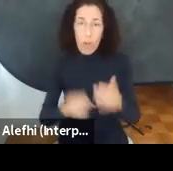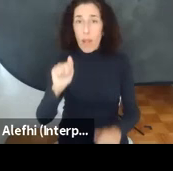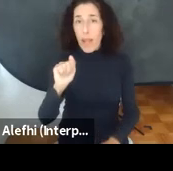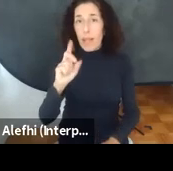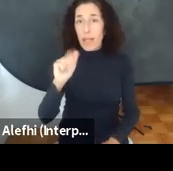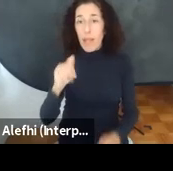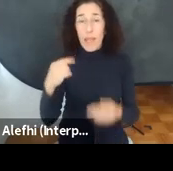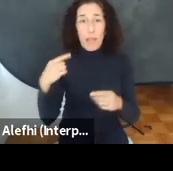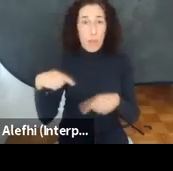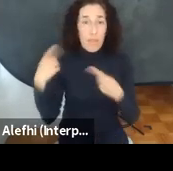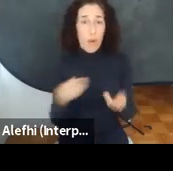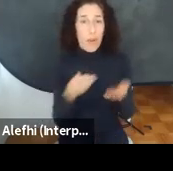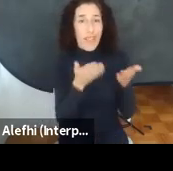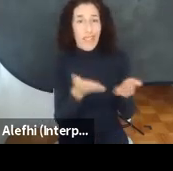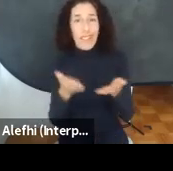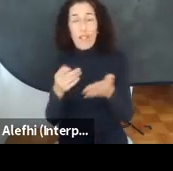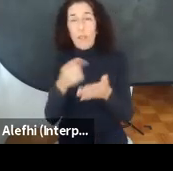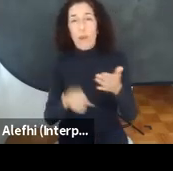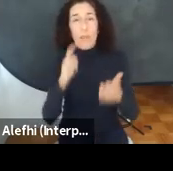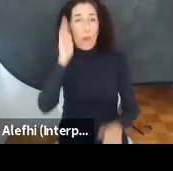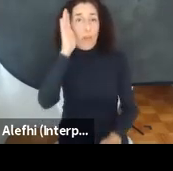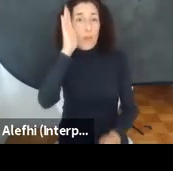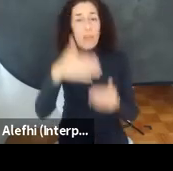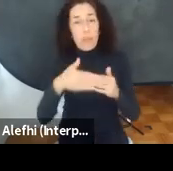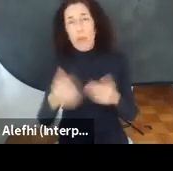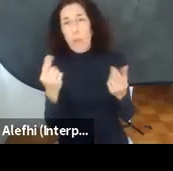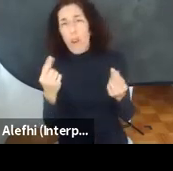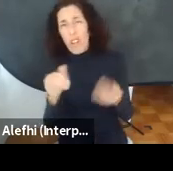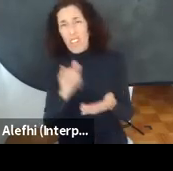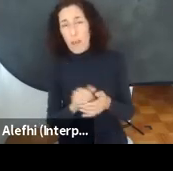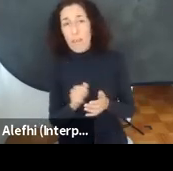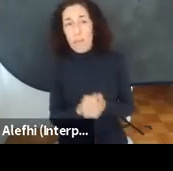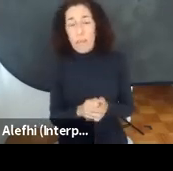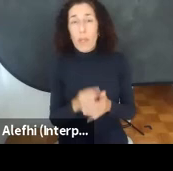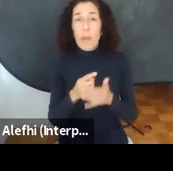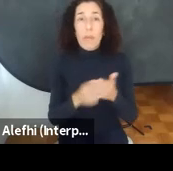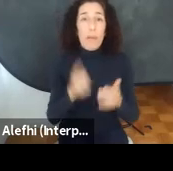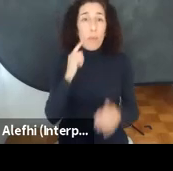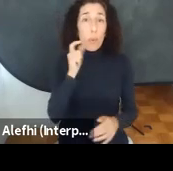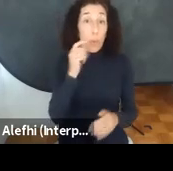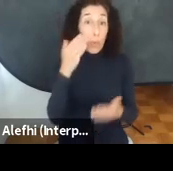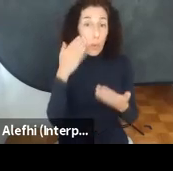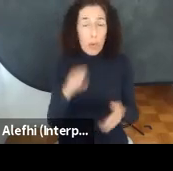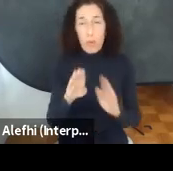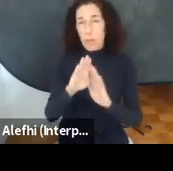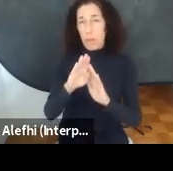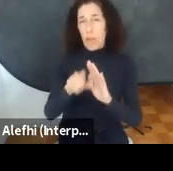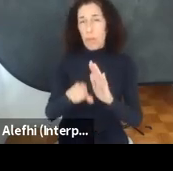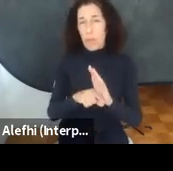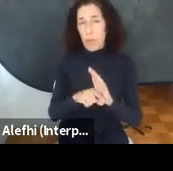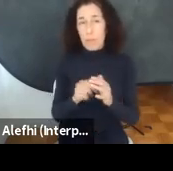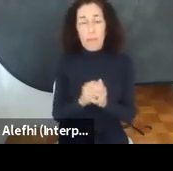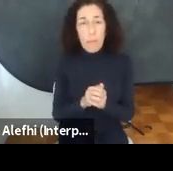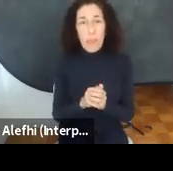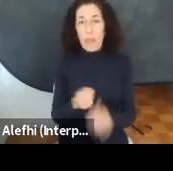also what it needs to do going forward. So just a little bit of background for our audience. The two of you